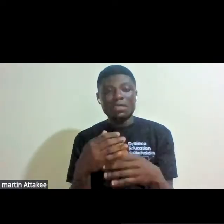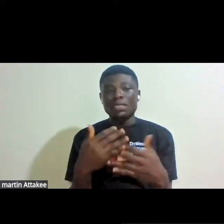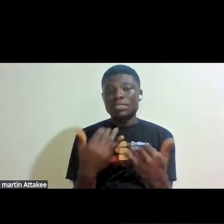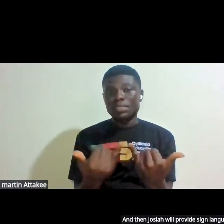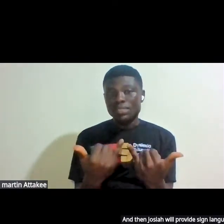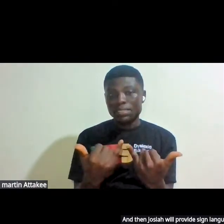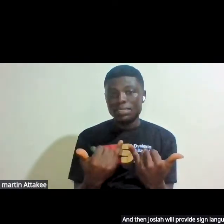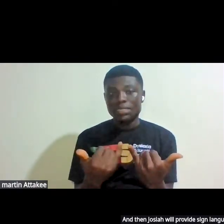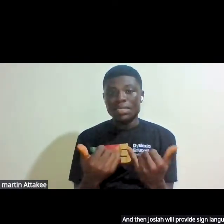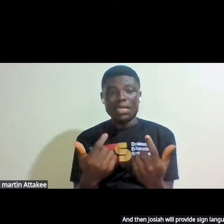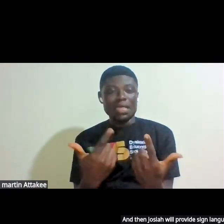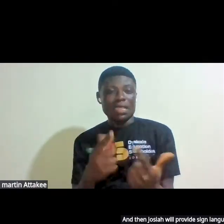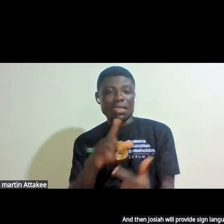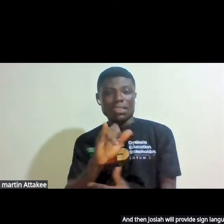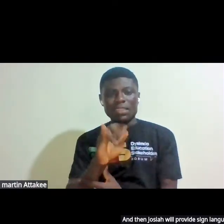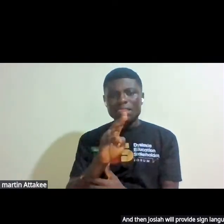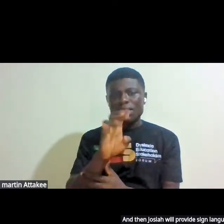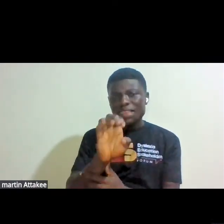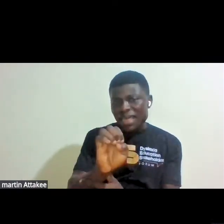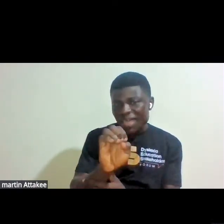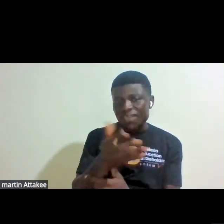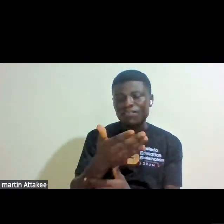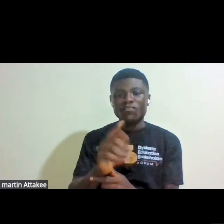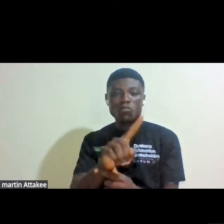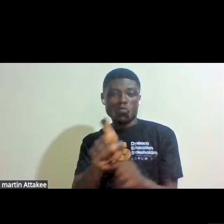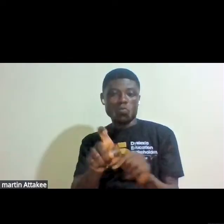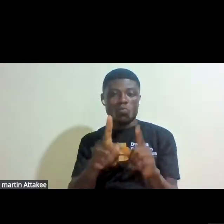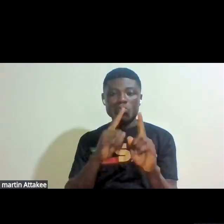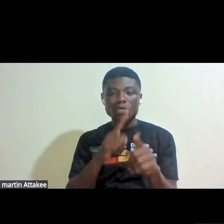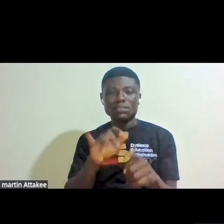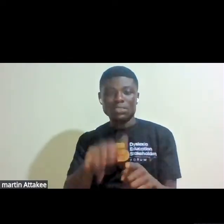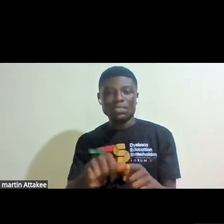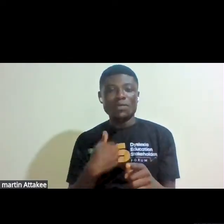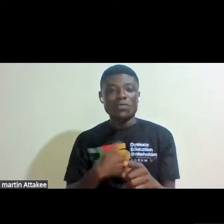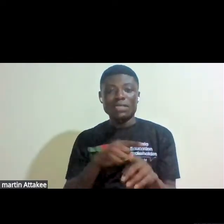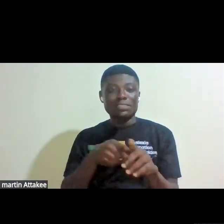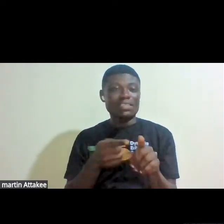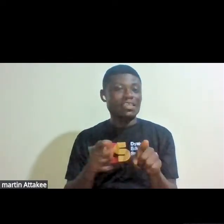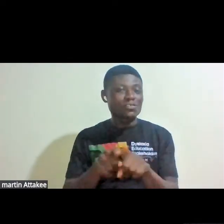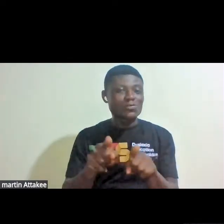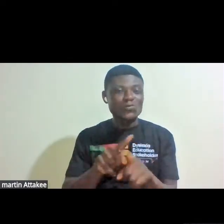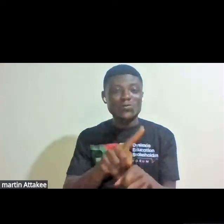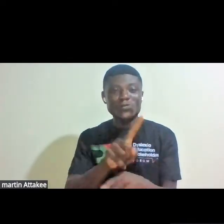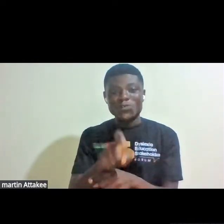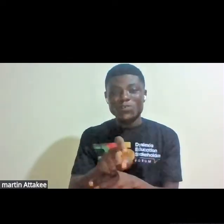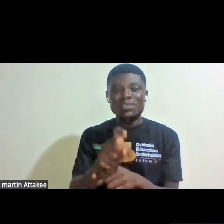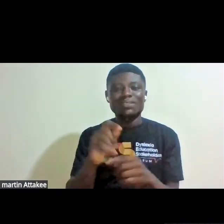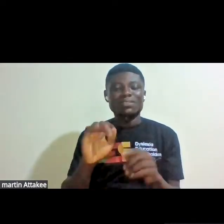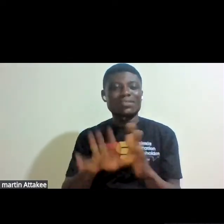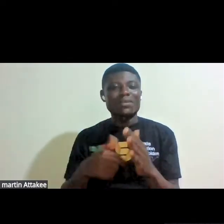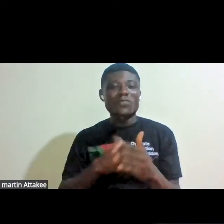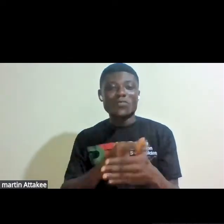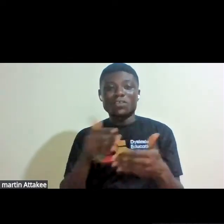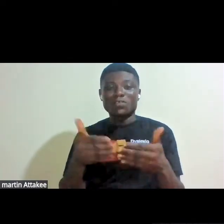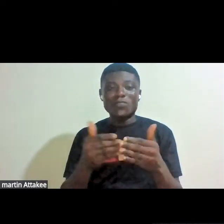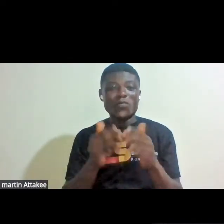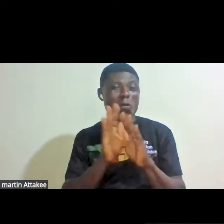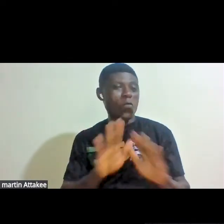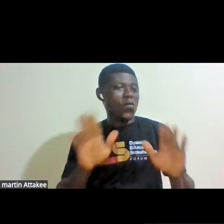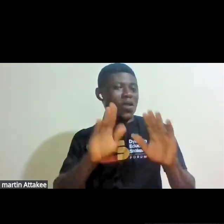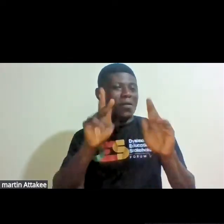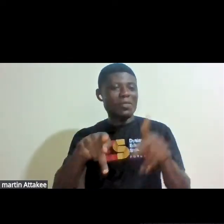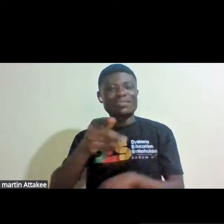segment. All right, so let's begin, and I'll introduce our amazing